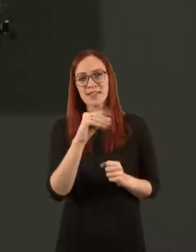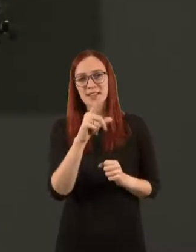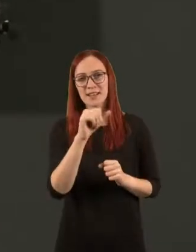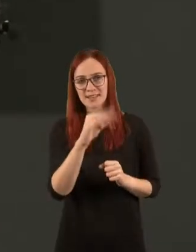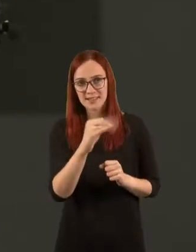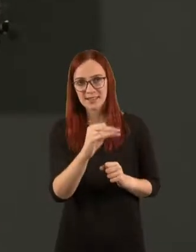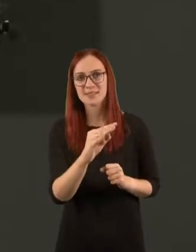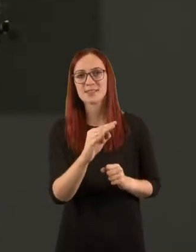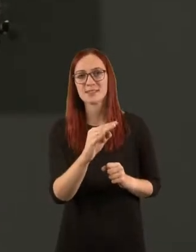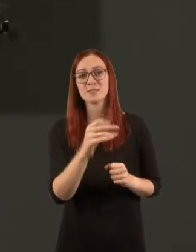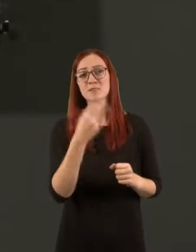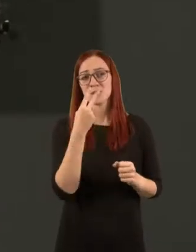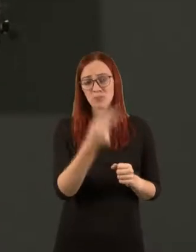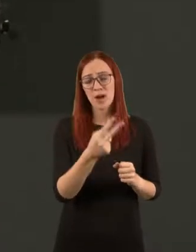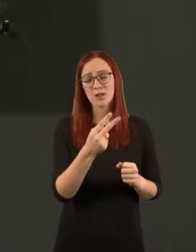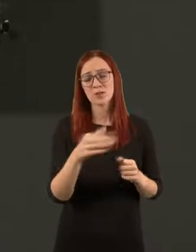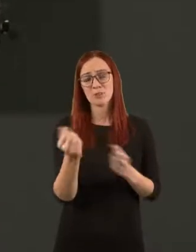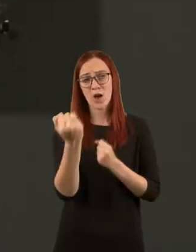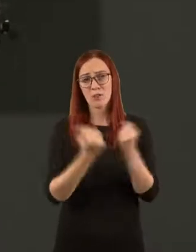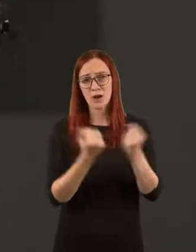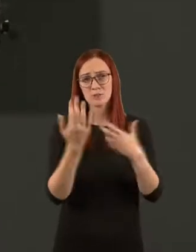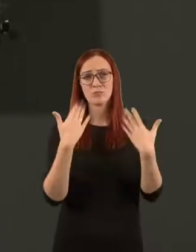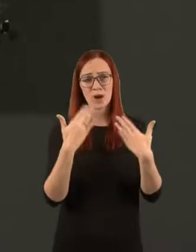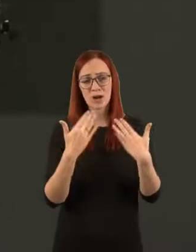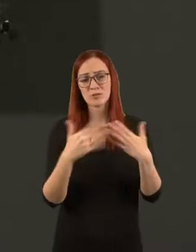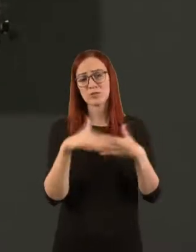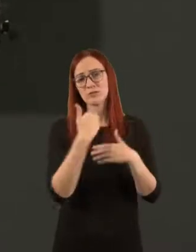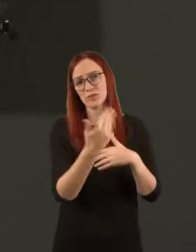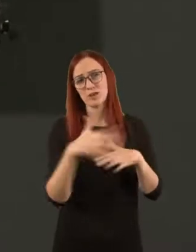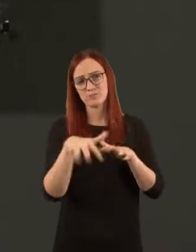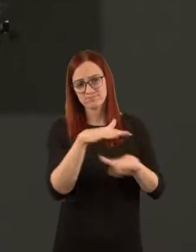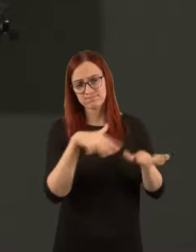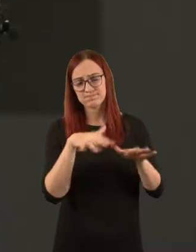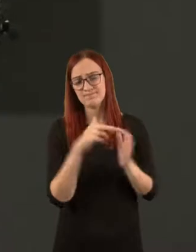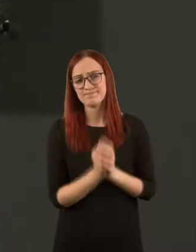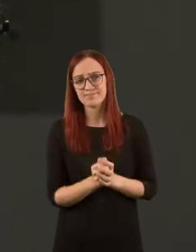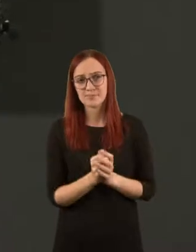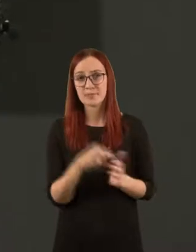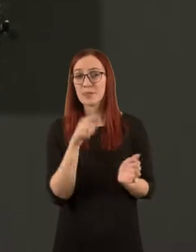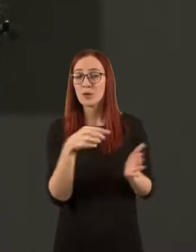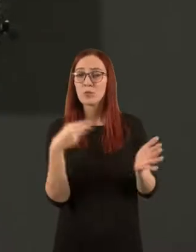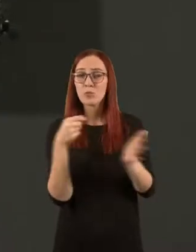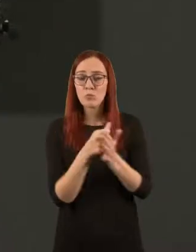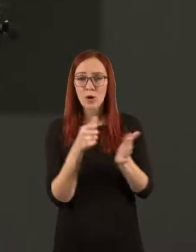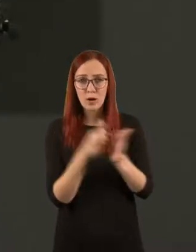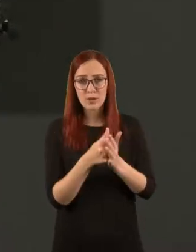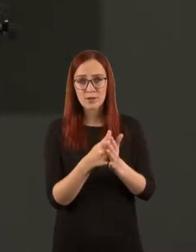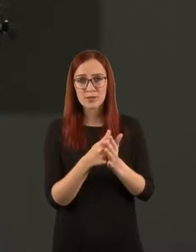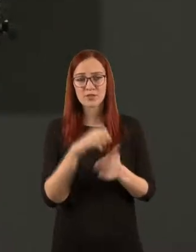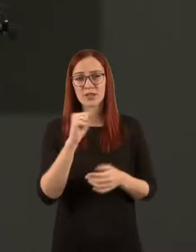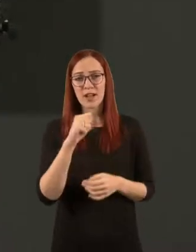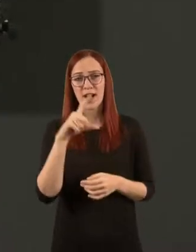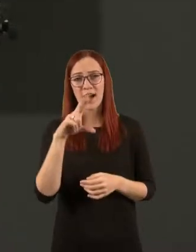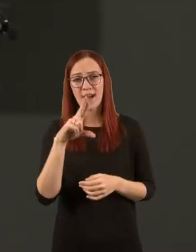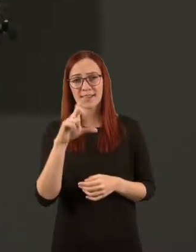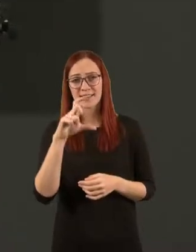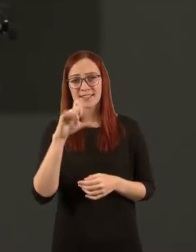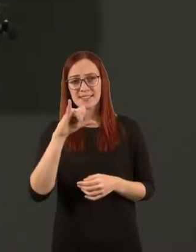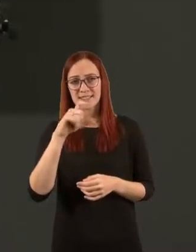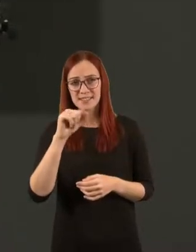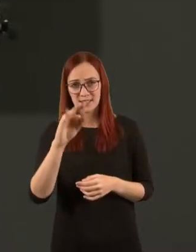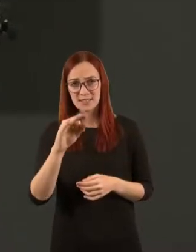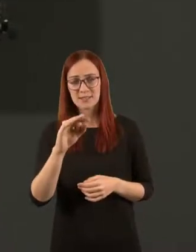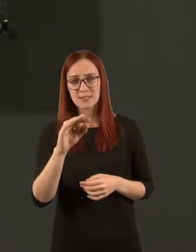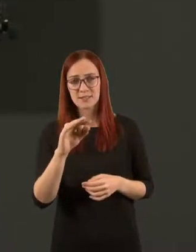clear consequences. People are choosing diesel cars, and this is reflected in our vehicle